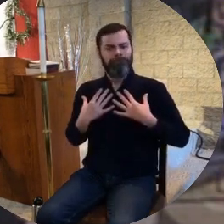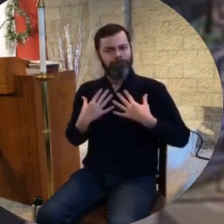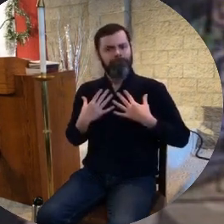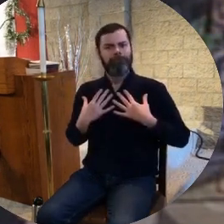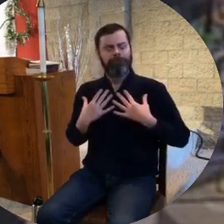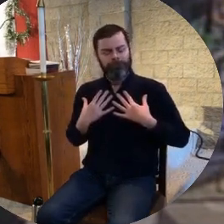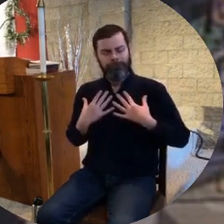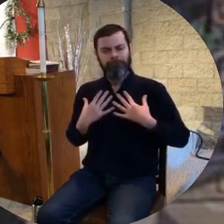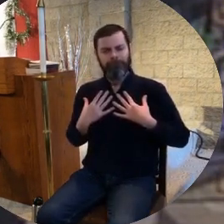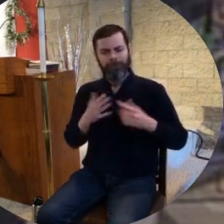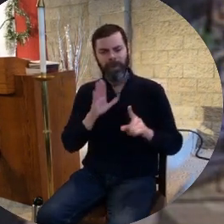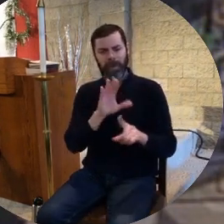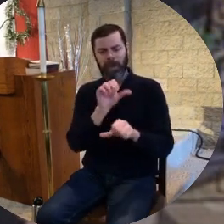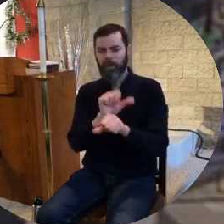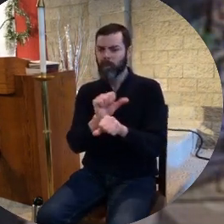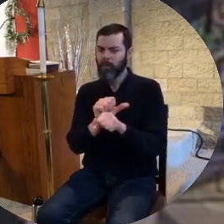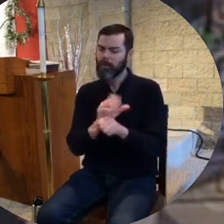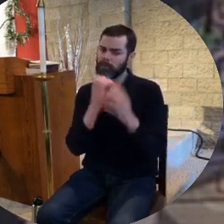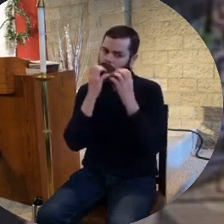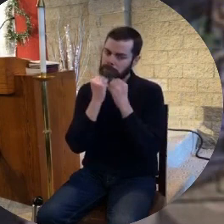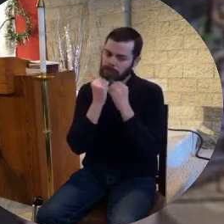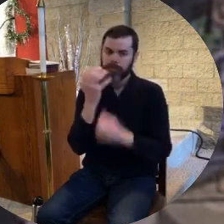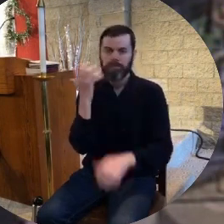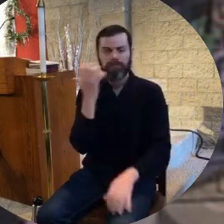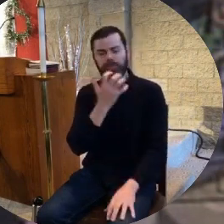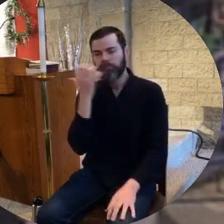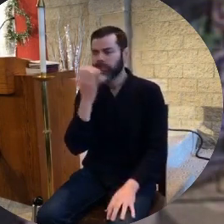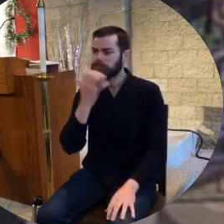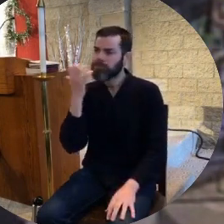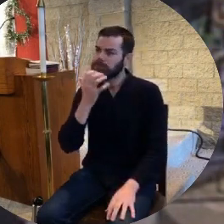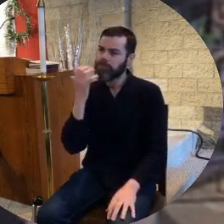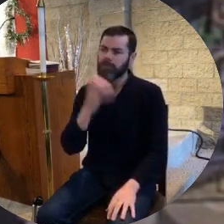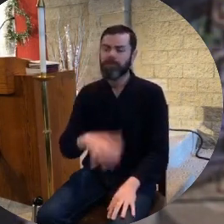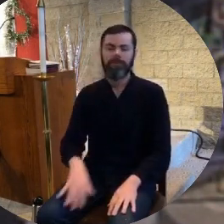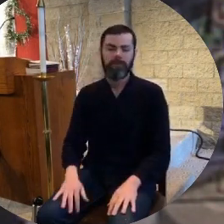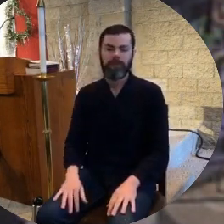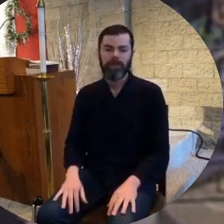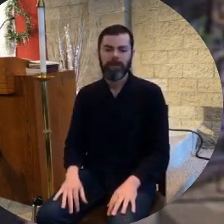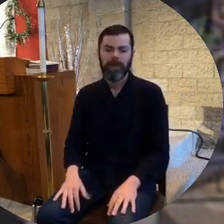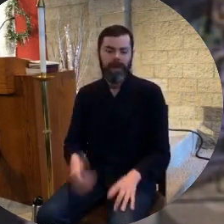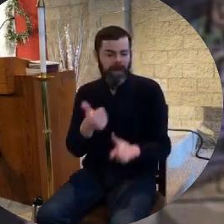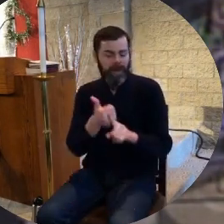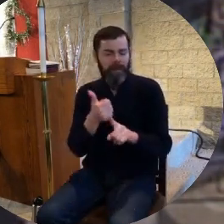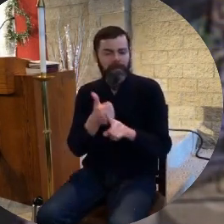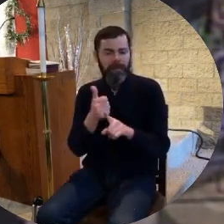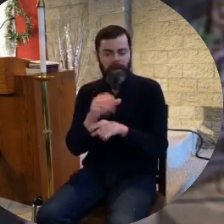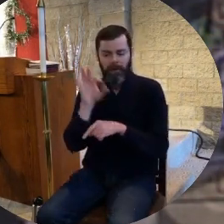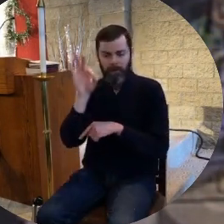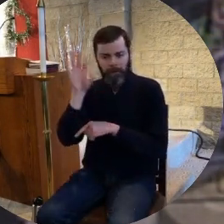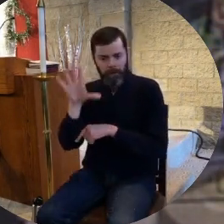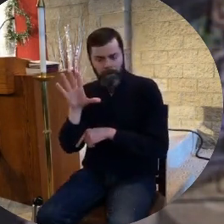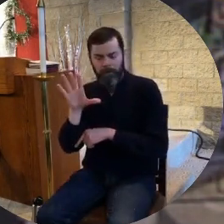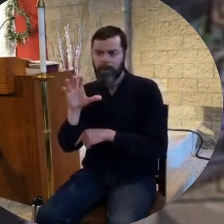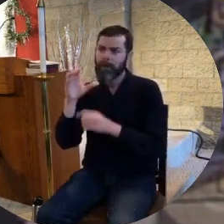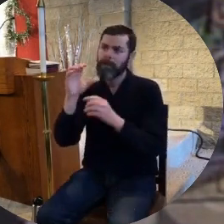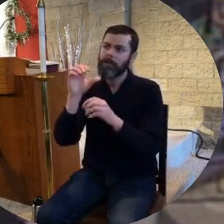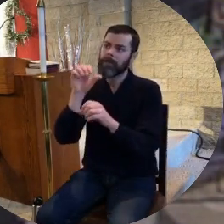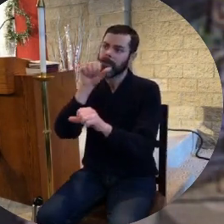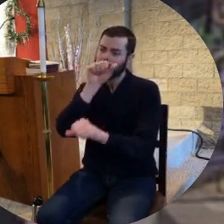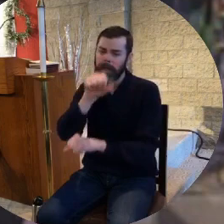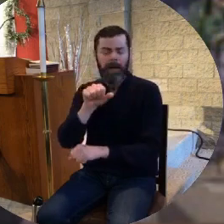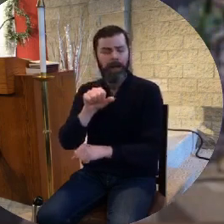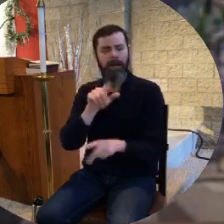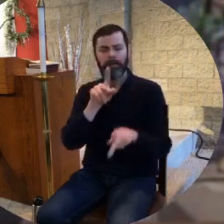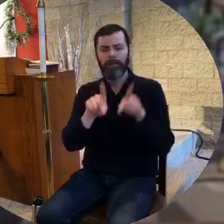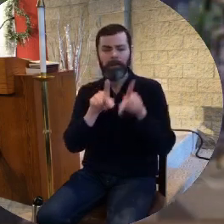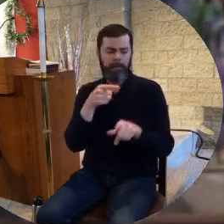he did. Oh, my goodness. He loved ministry. He loved people. And as I said in my